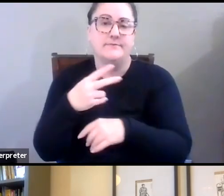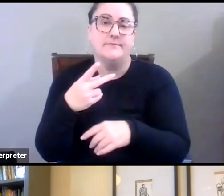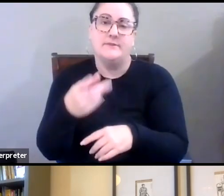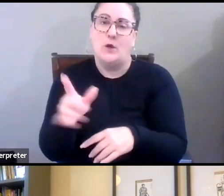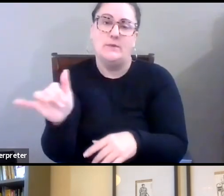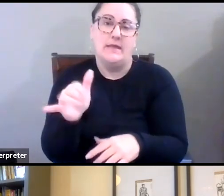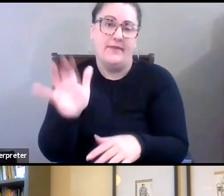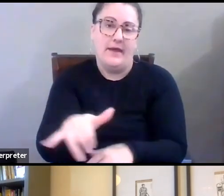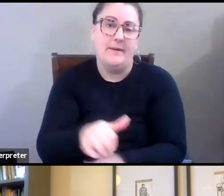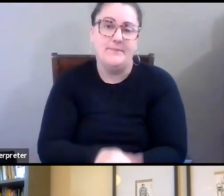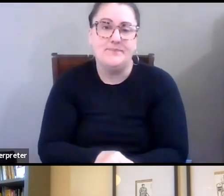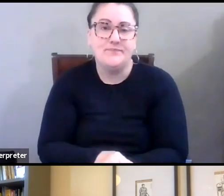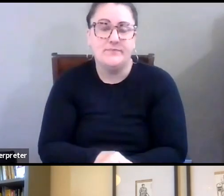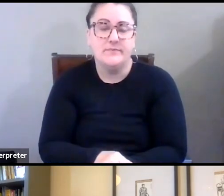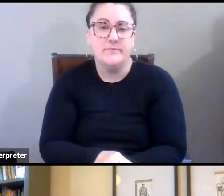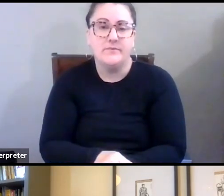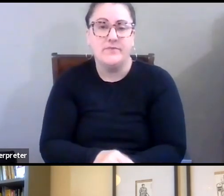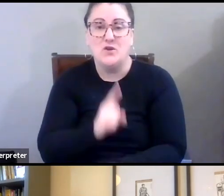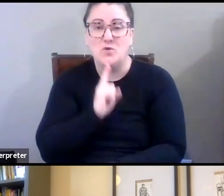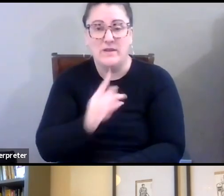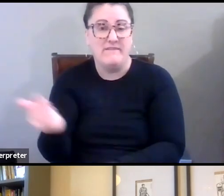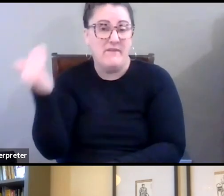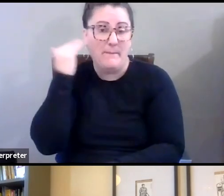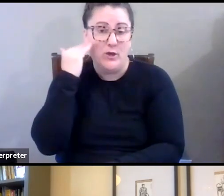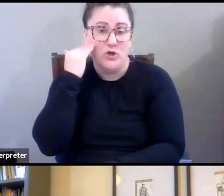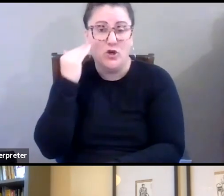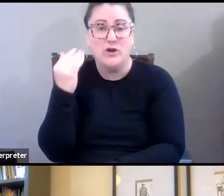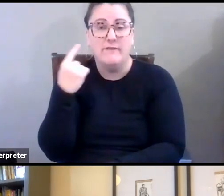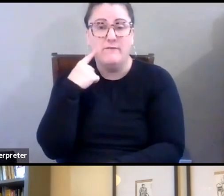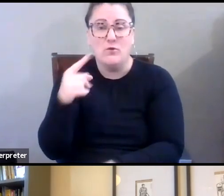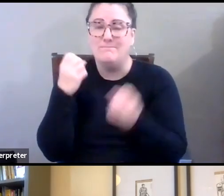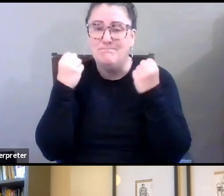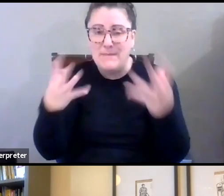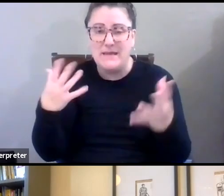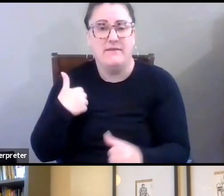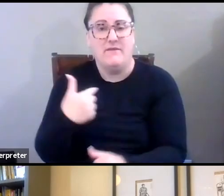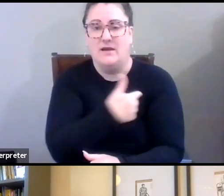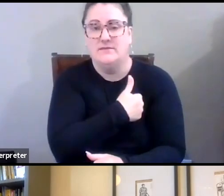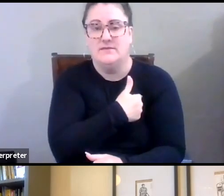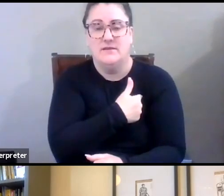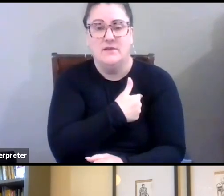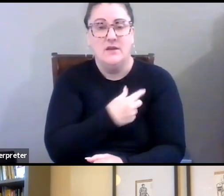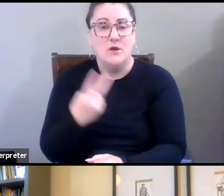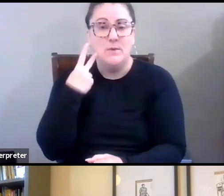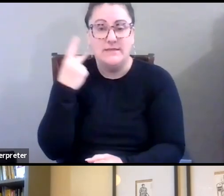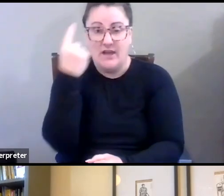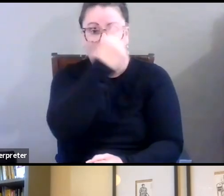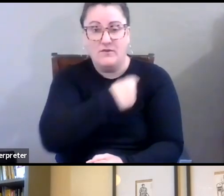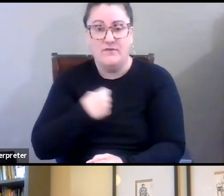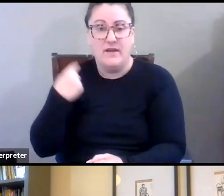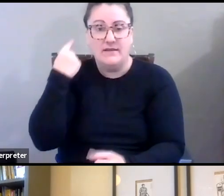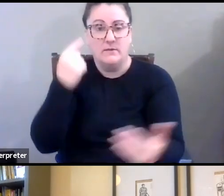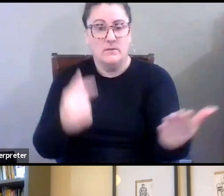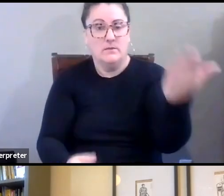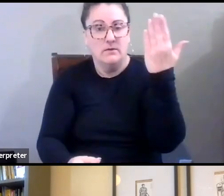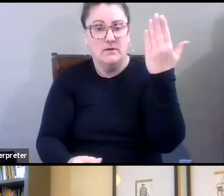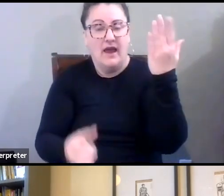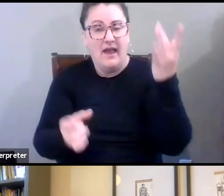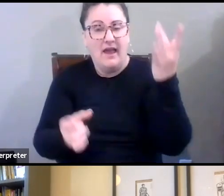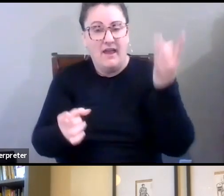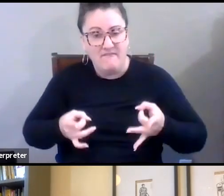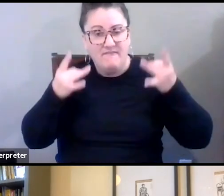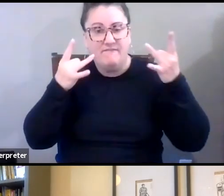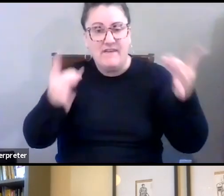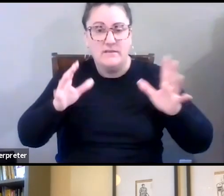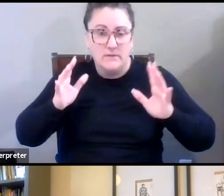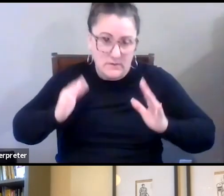like that probably is very familiar for so many of us when we see our faces and the incidents of violence rise